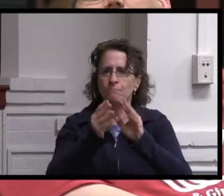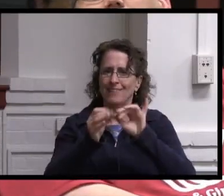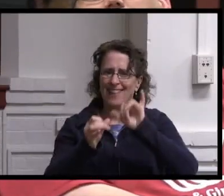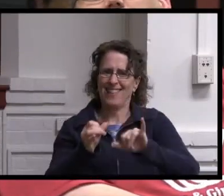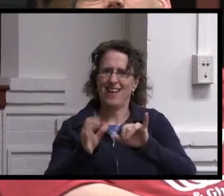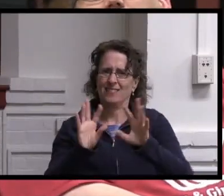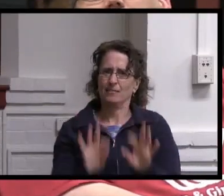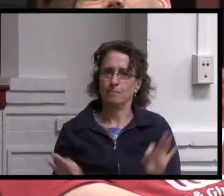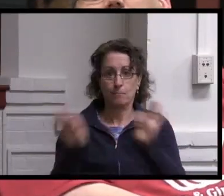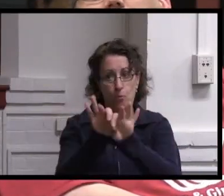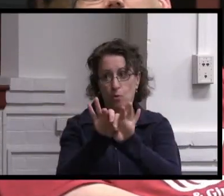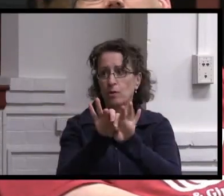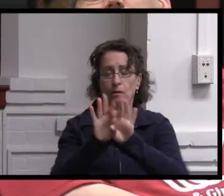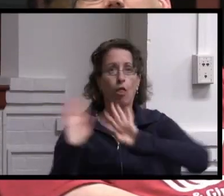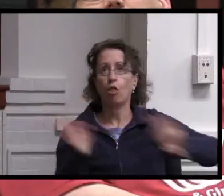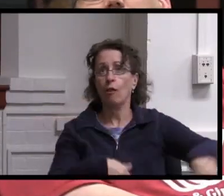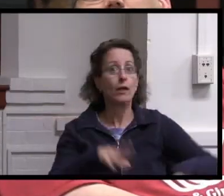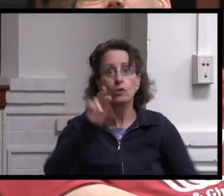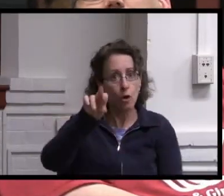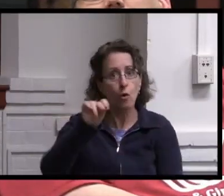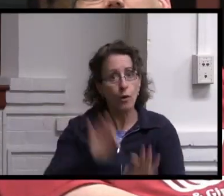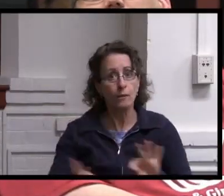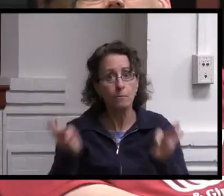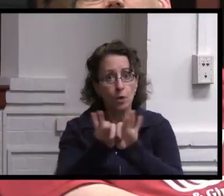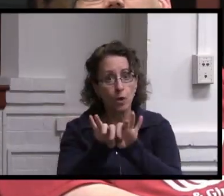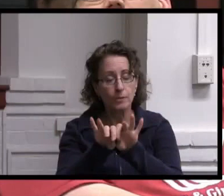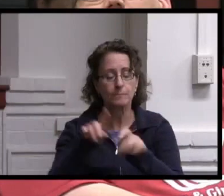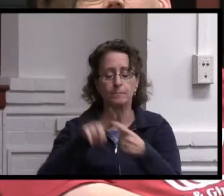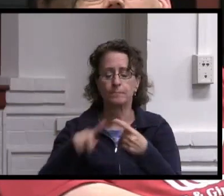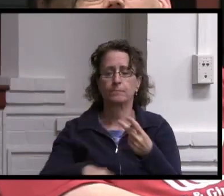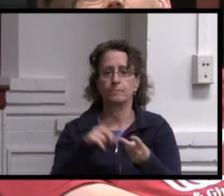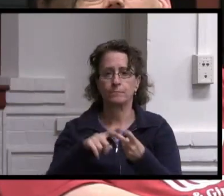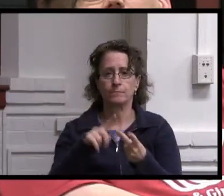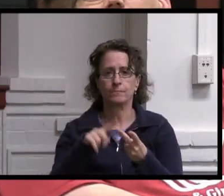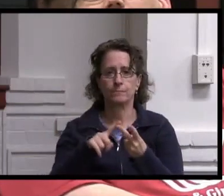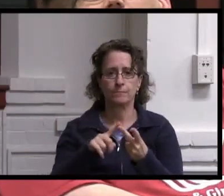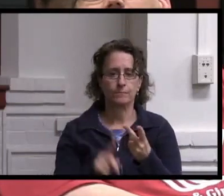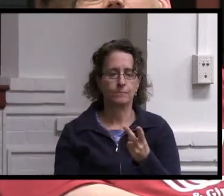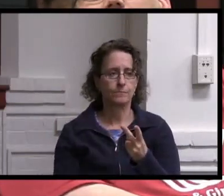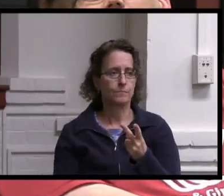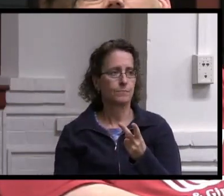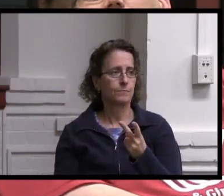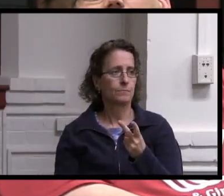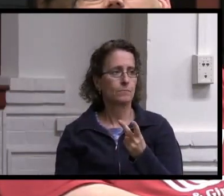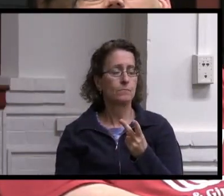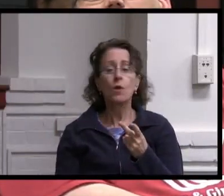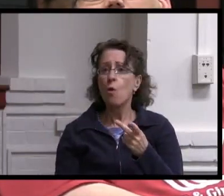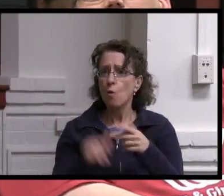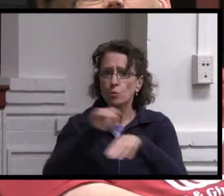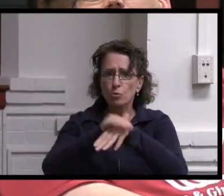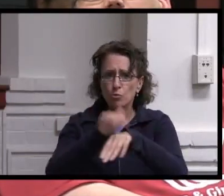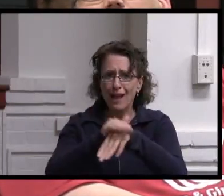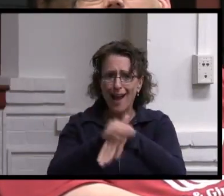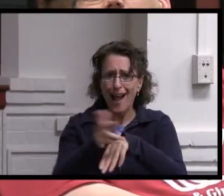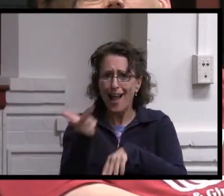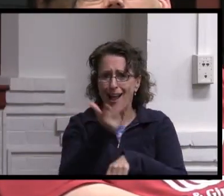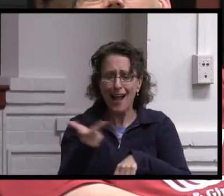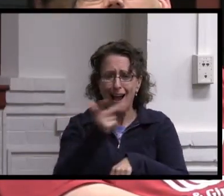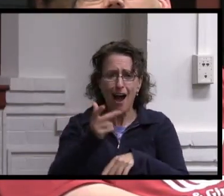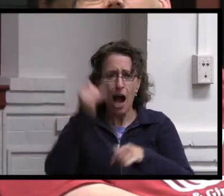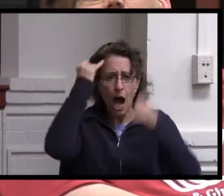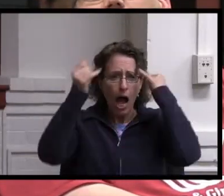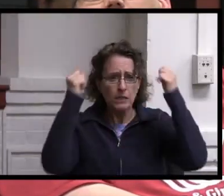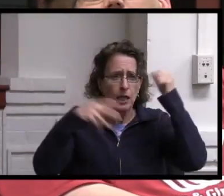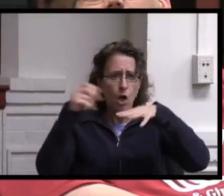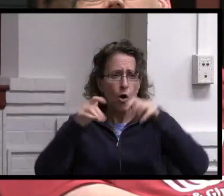settings. The other is, I think some really creative solutions have been already suggested tonight, and I really suggest